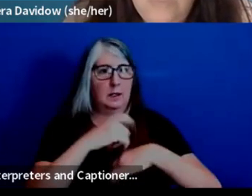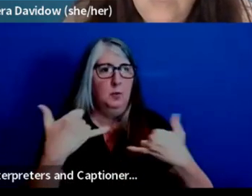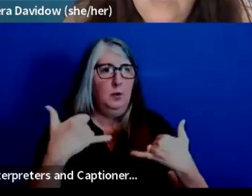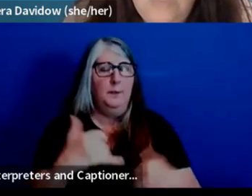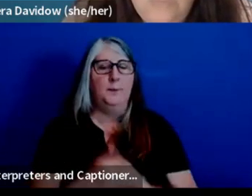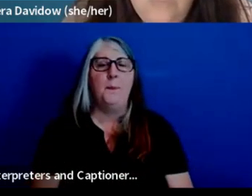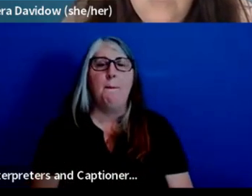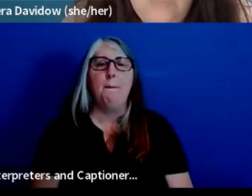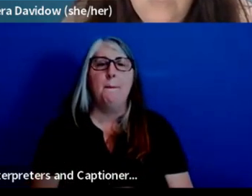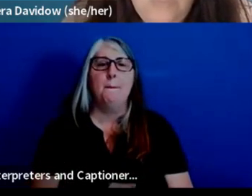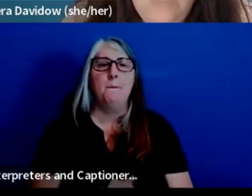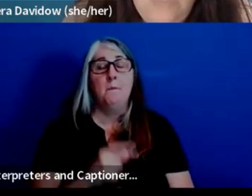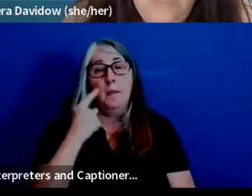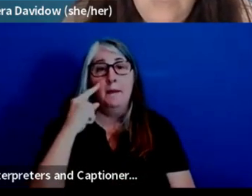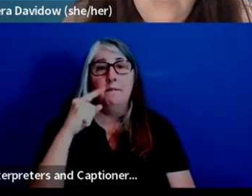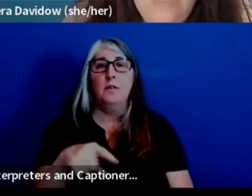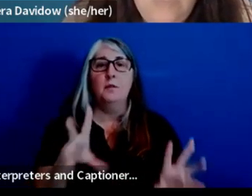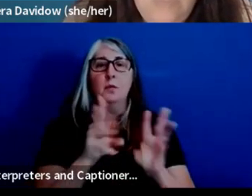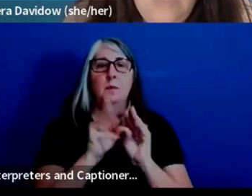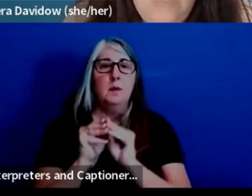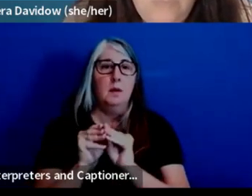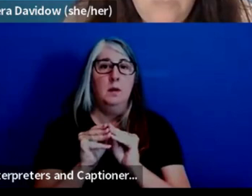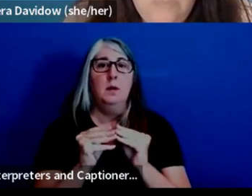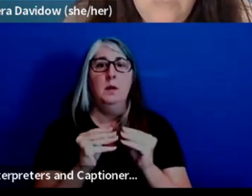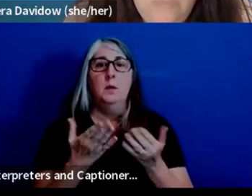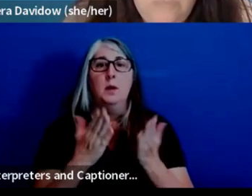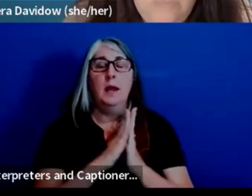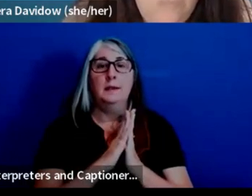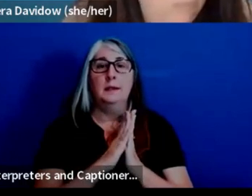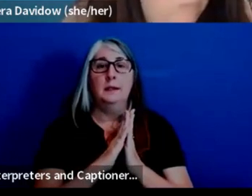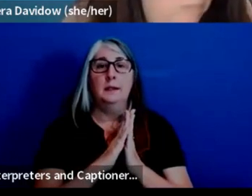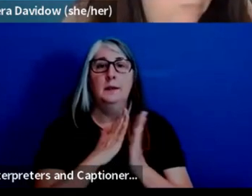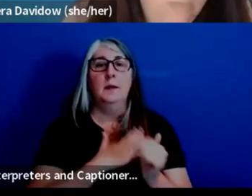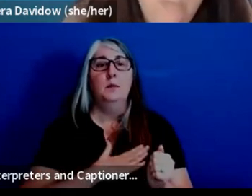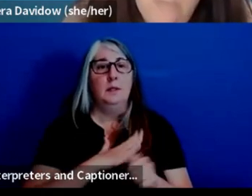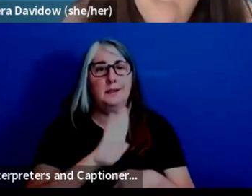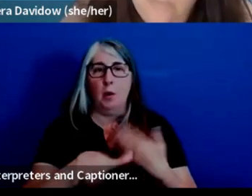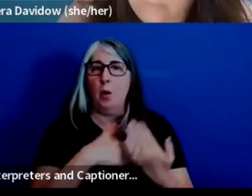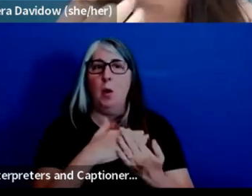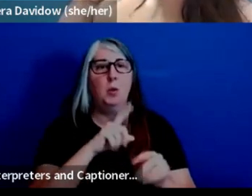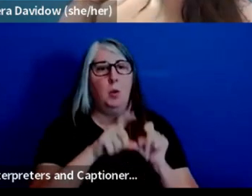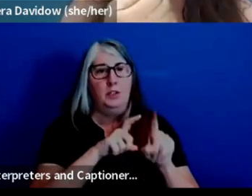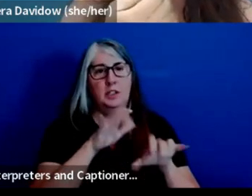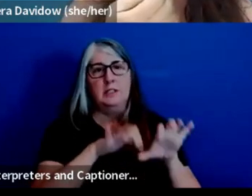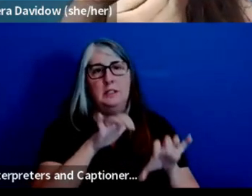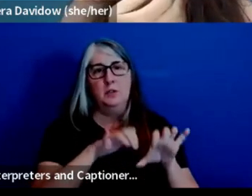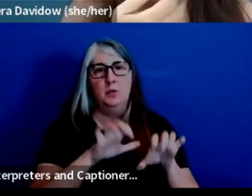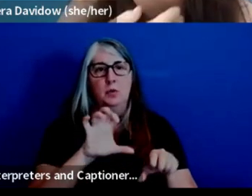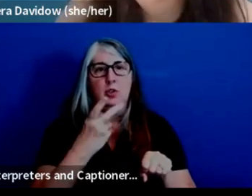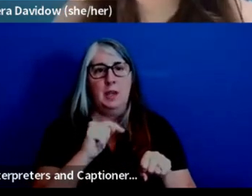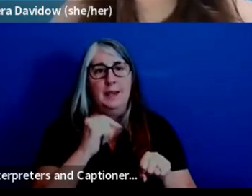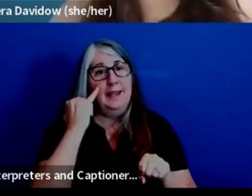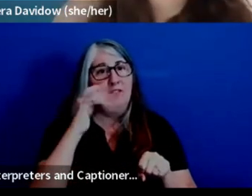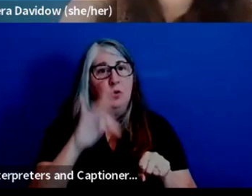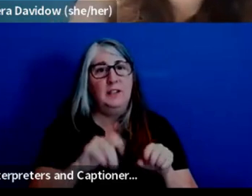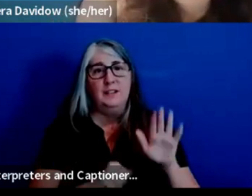For this webinar, we are asking that all the questions, everyone, please put questions into chat. If you have your hand raised, unfortunately, we don't